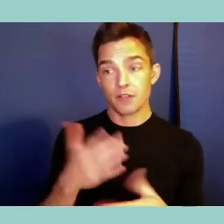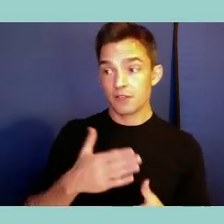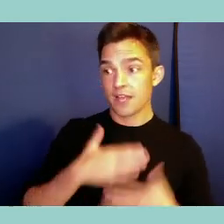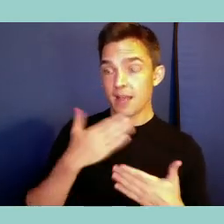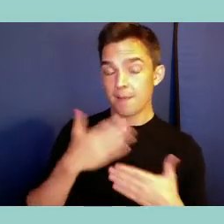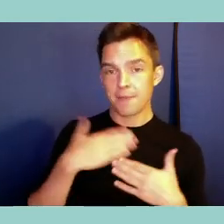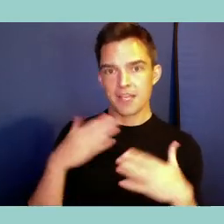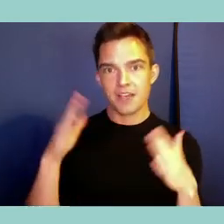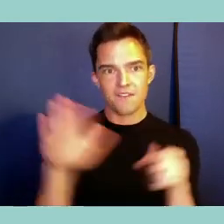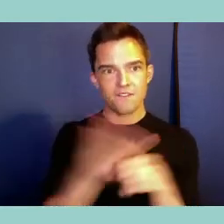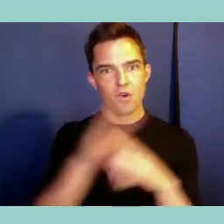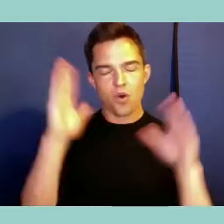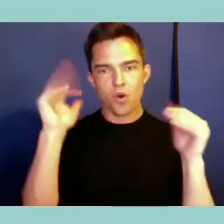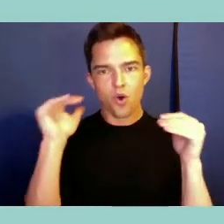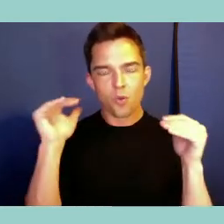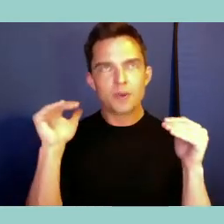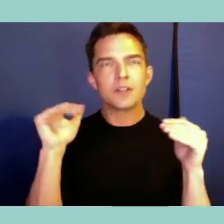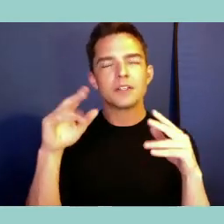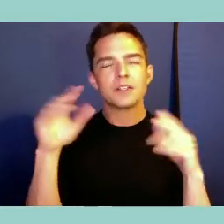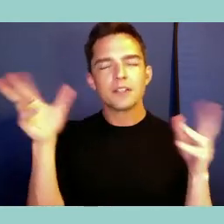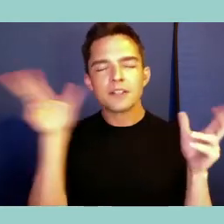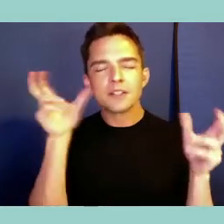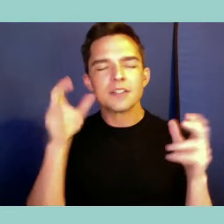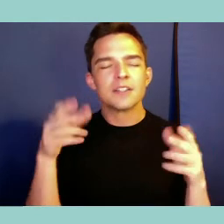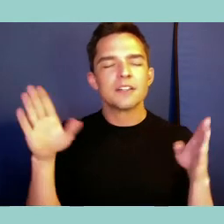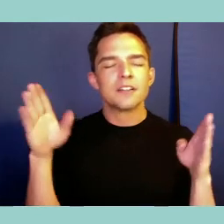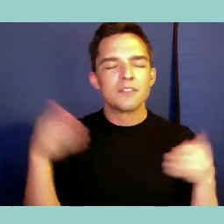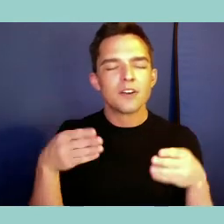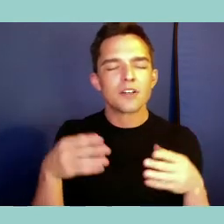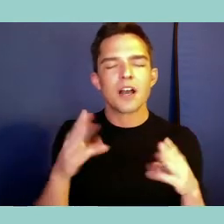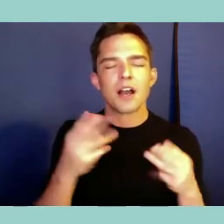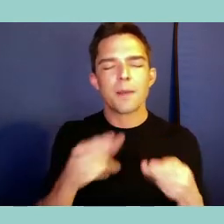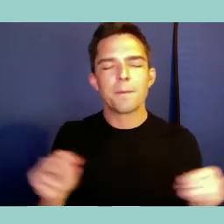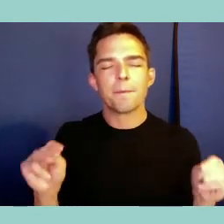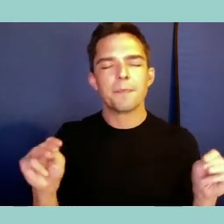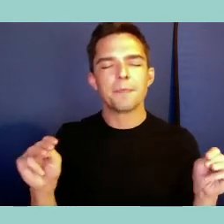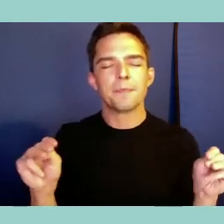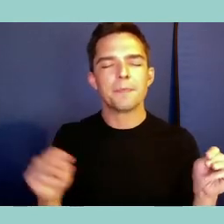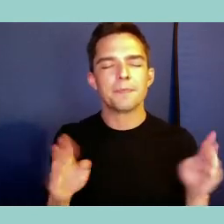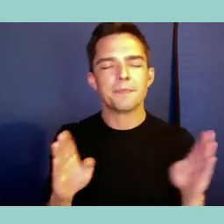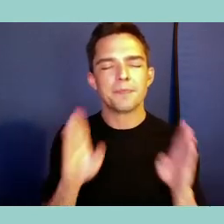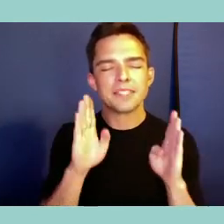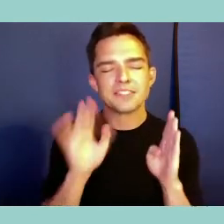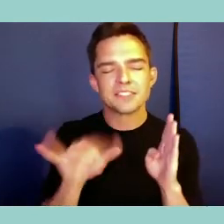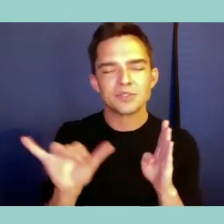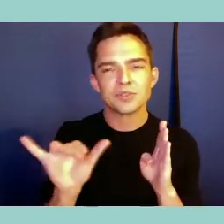If you are happy and hopeful, really pay attention to that too.